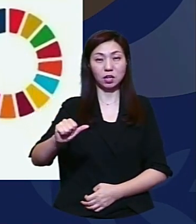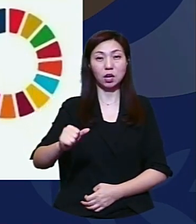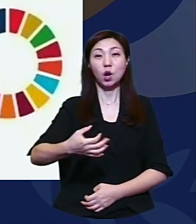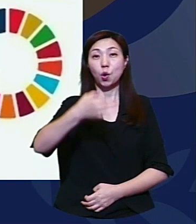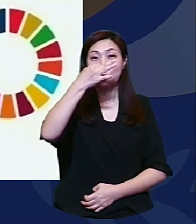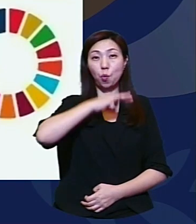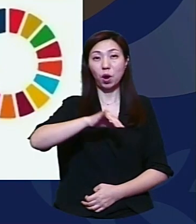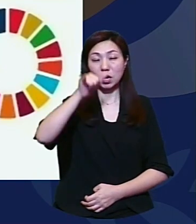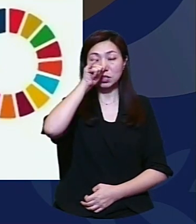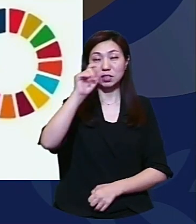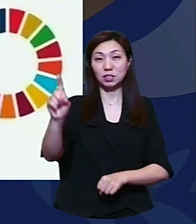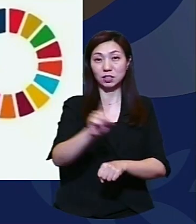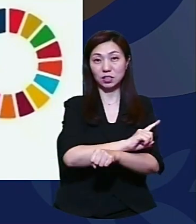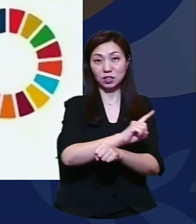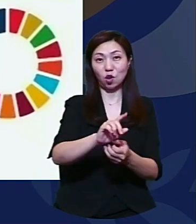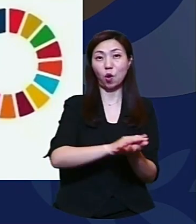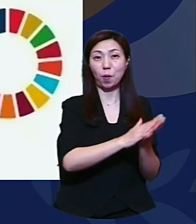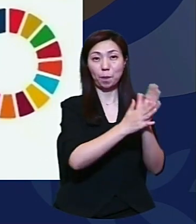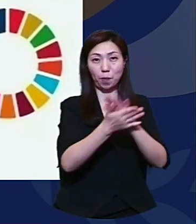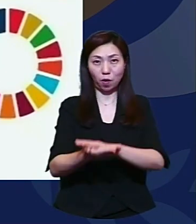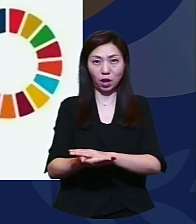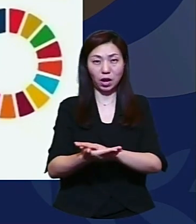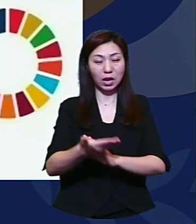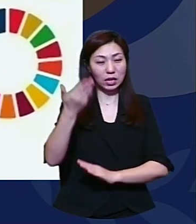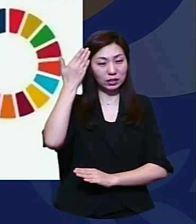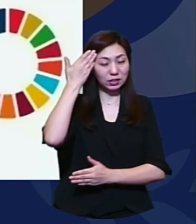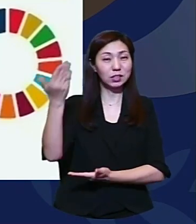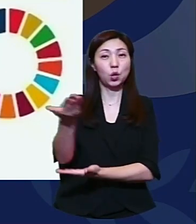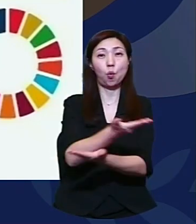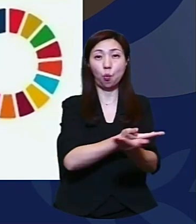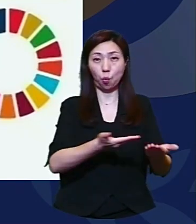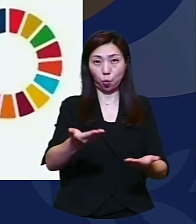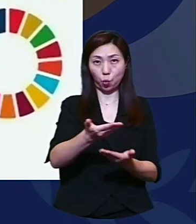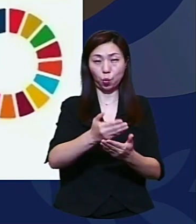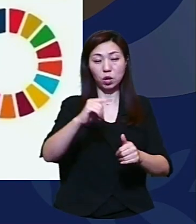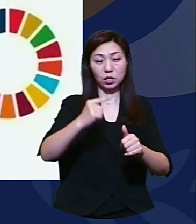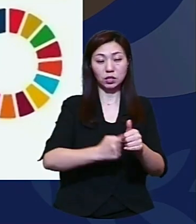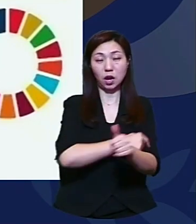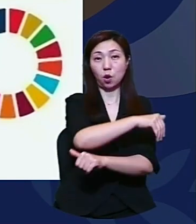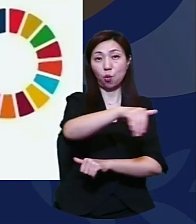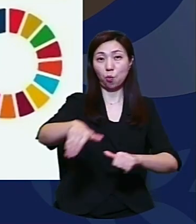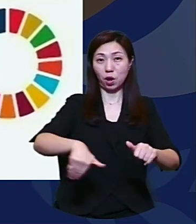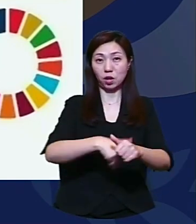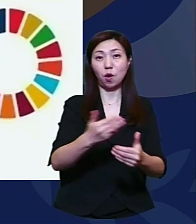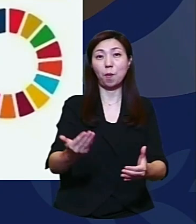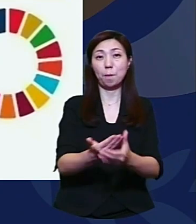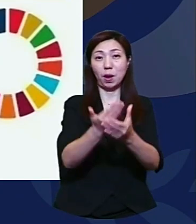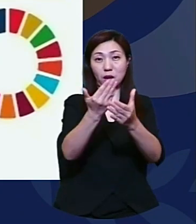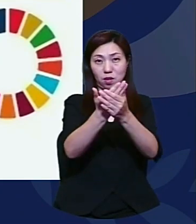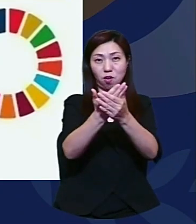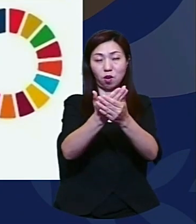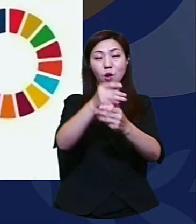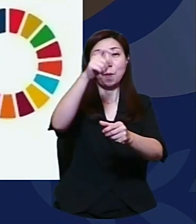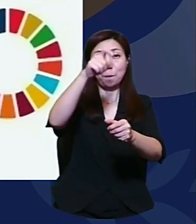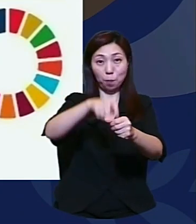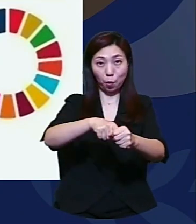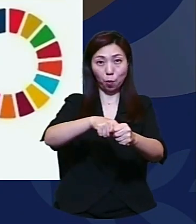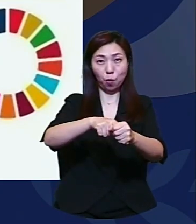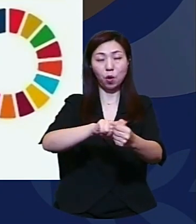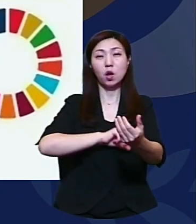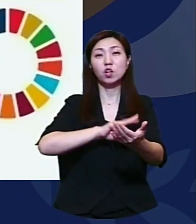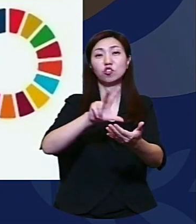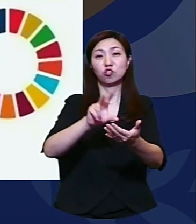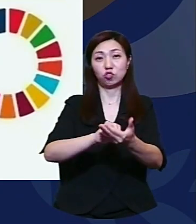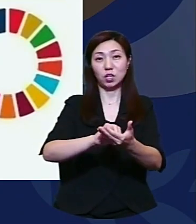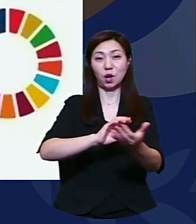ICTs. I've been invited today to speak on digital transformation and how it can help developing countries in particular